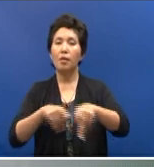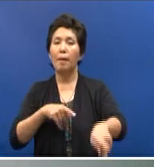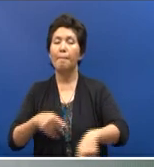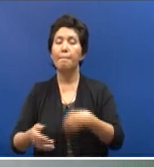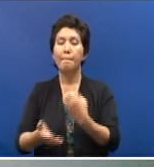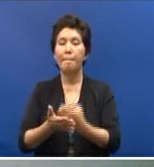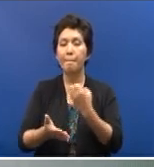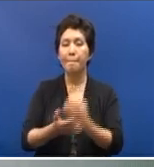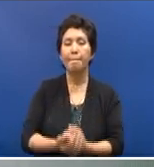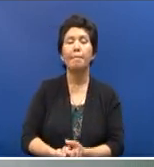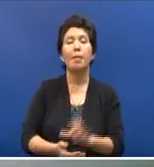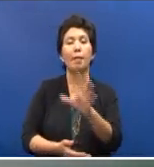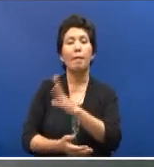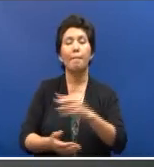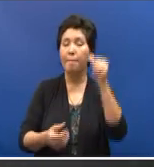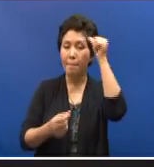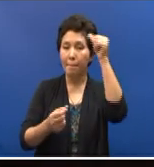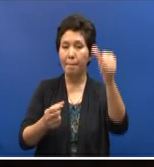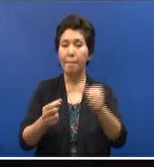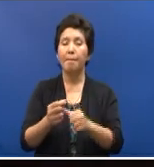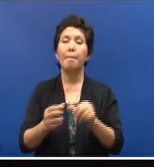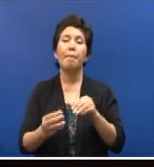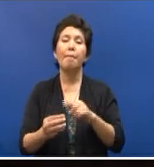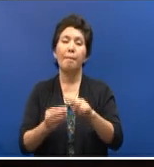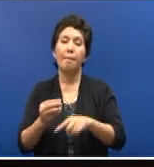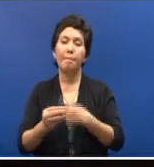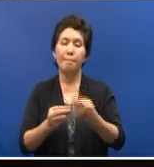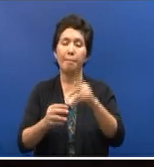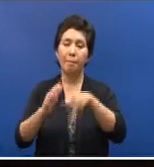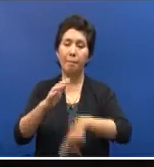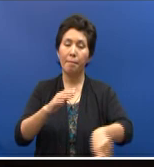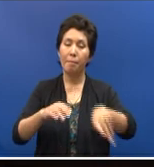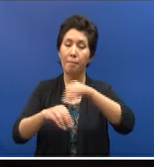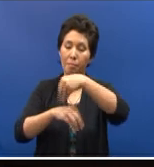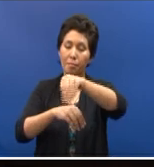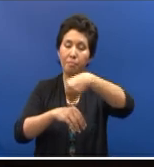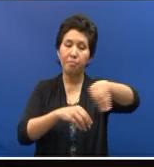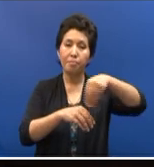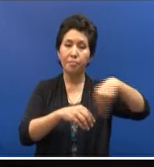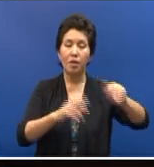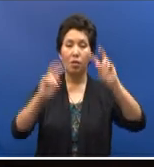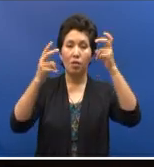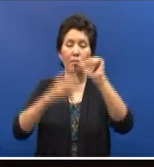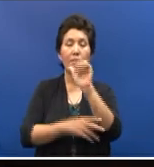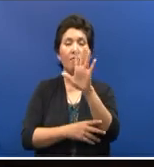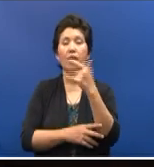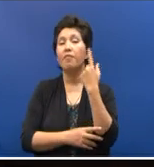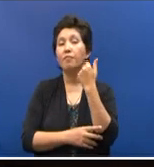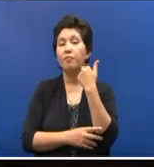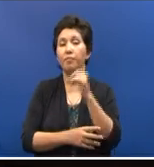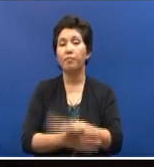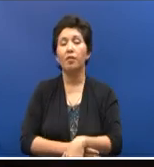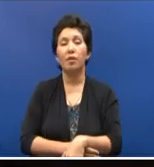communal feasts. Okay, you still remember about the redistributions that we have learned in topic 5 just now.